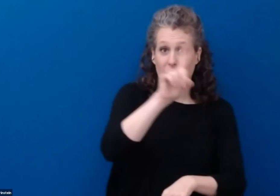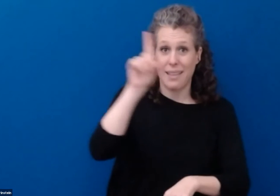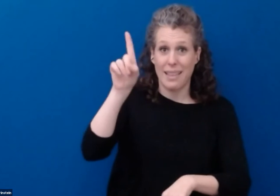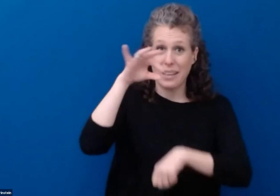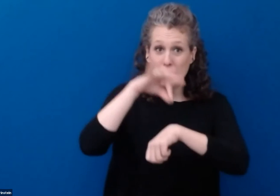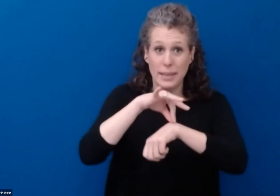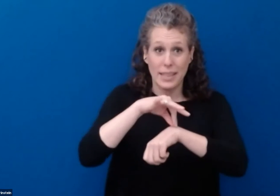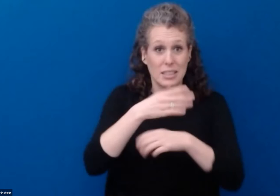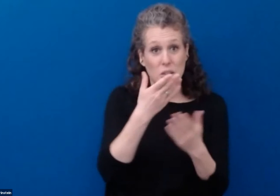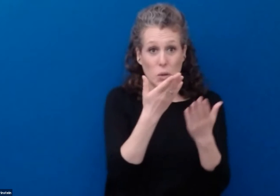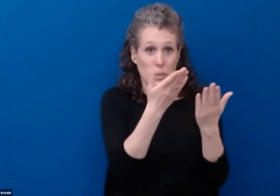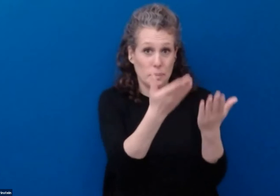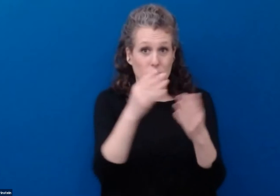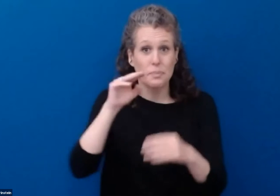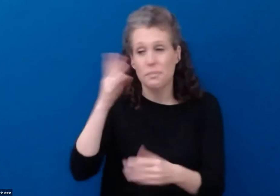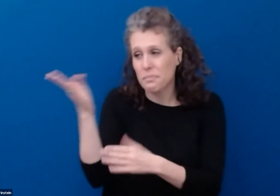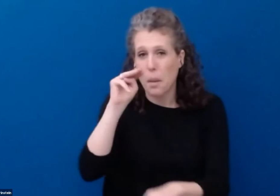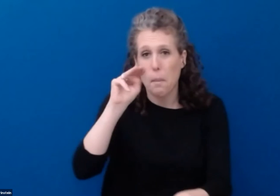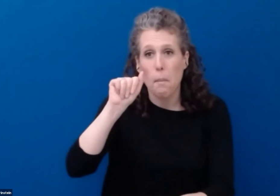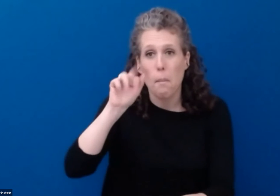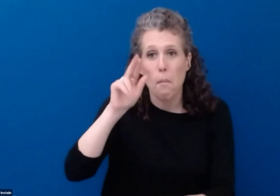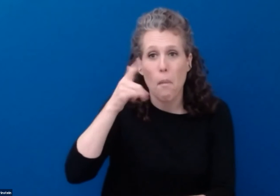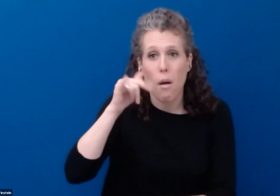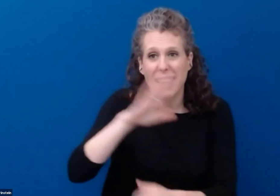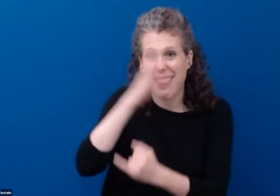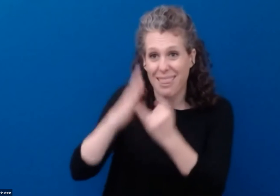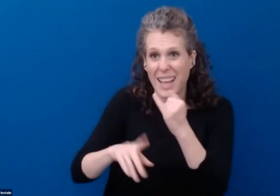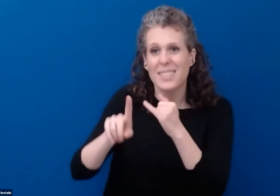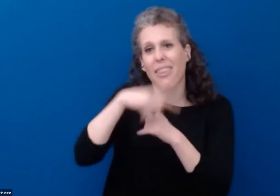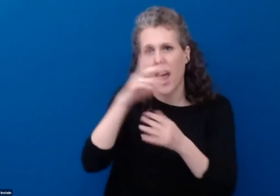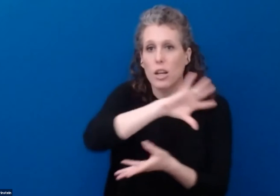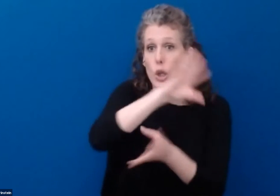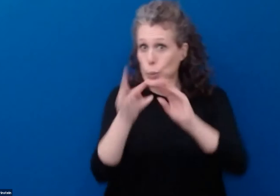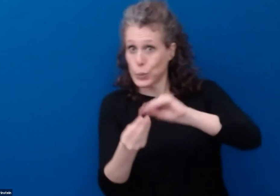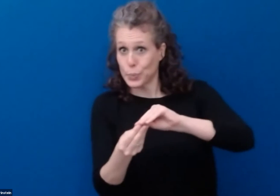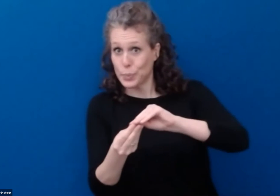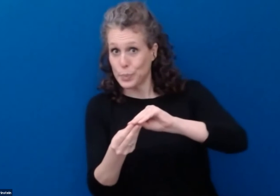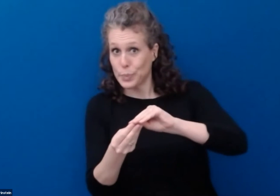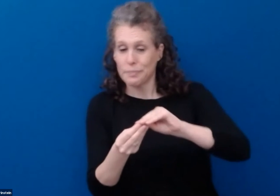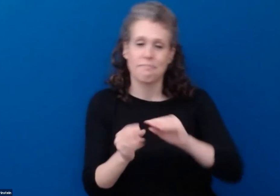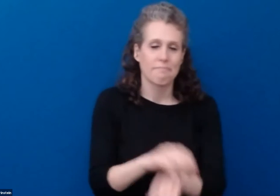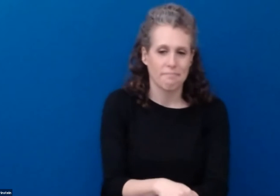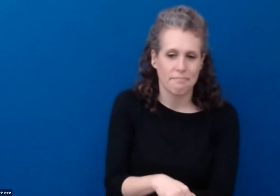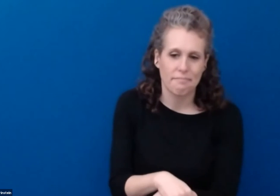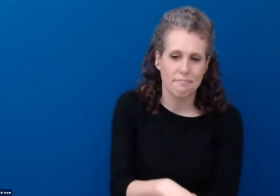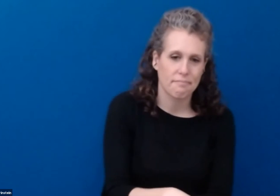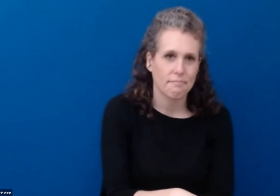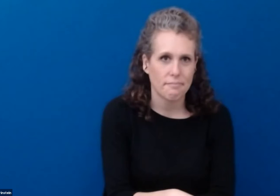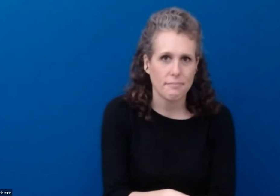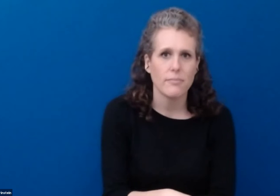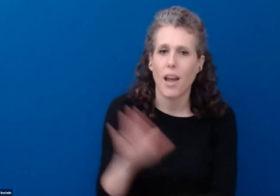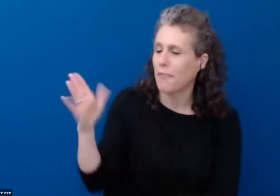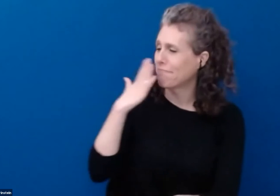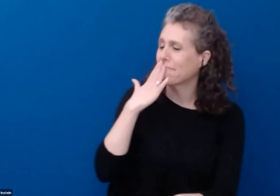last speaker, and then will be time to wrap up. Yeah, thank you. Yes, thank you. I just want to mention